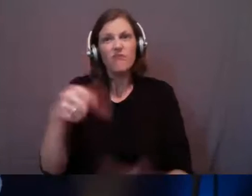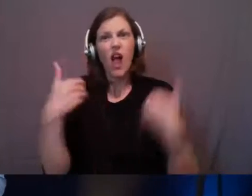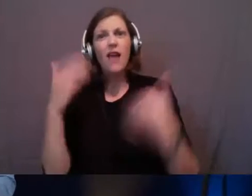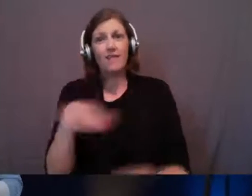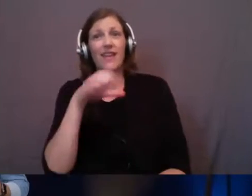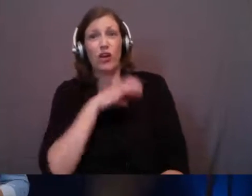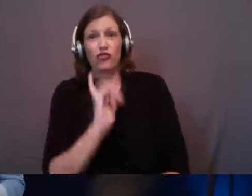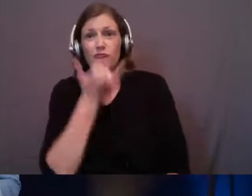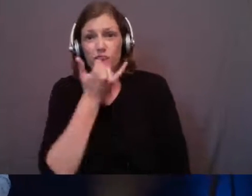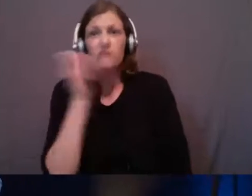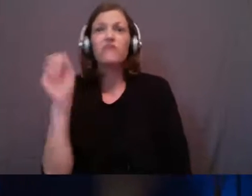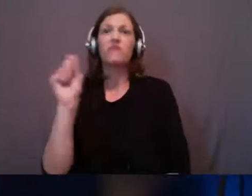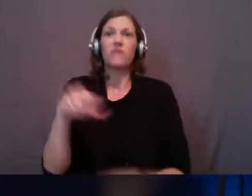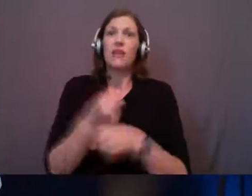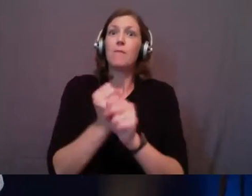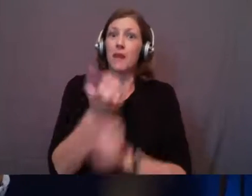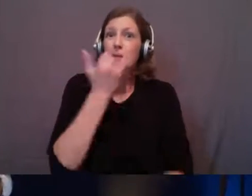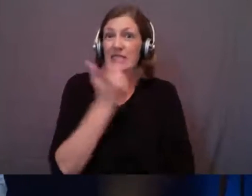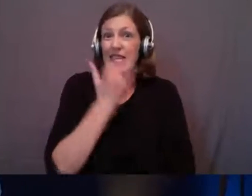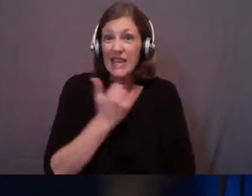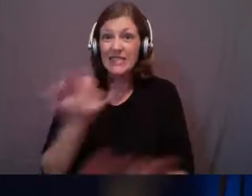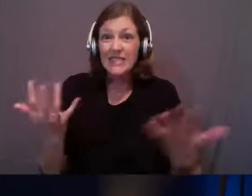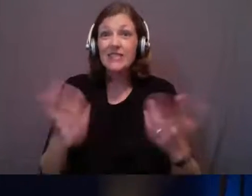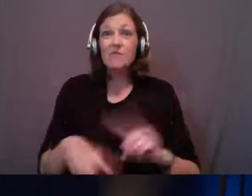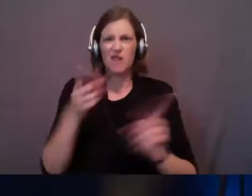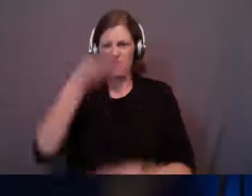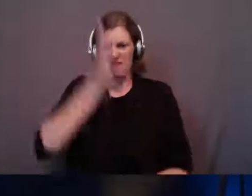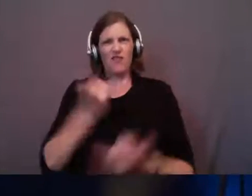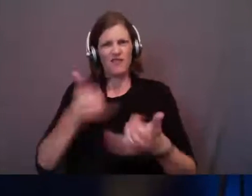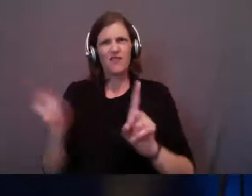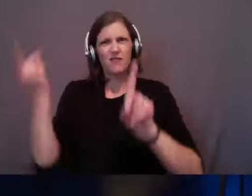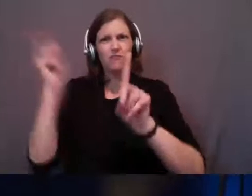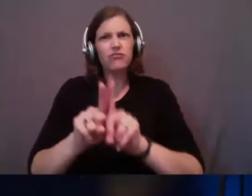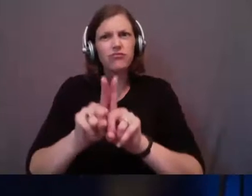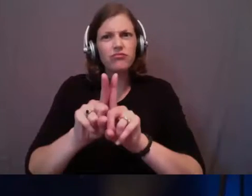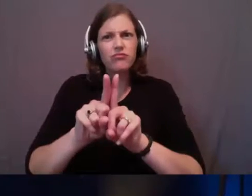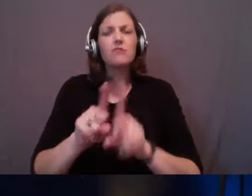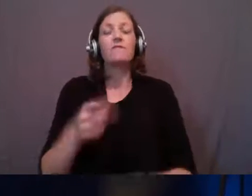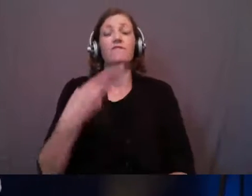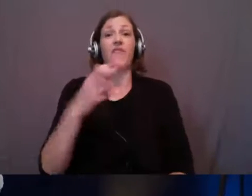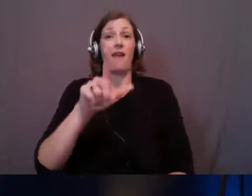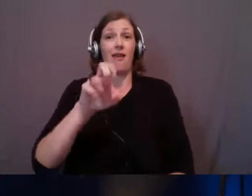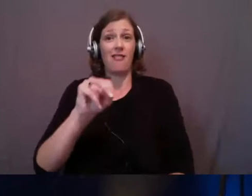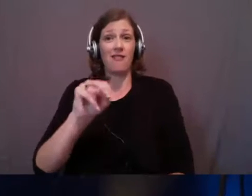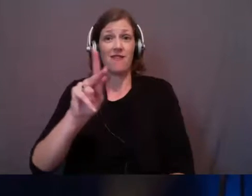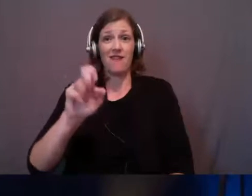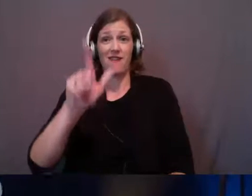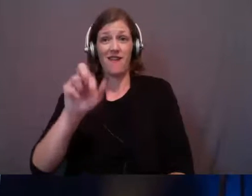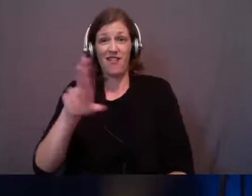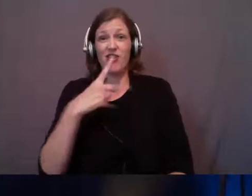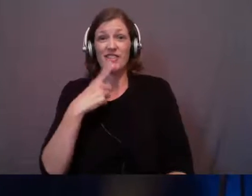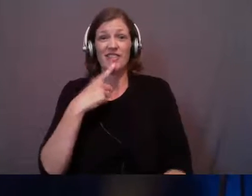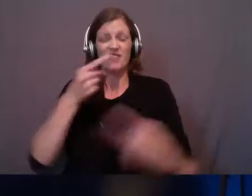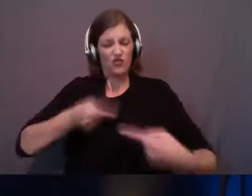he made some mistakes that we'll talk about, but God was still with him. Helen Keller says this: the struggle of life is one of